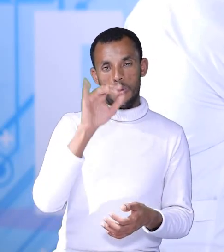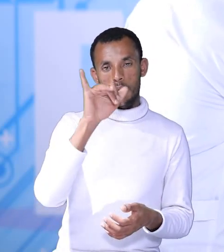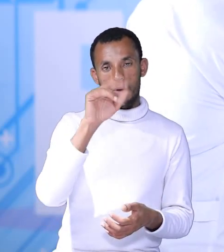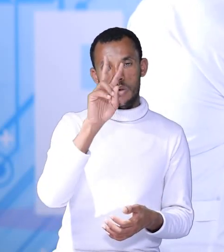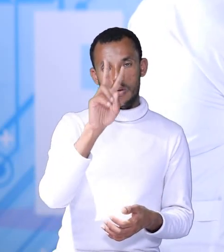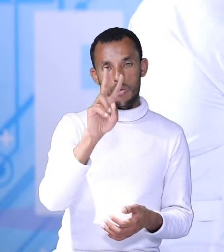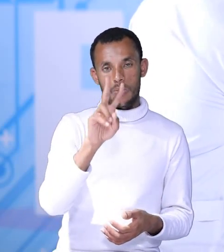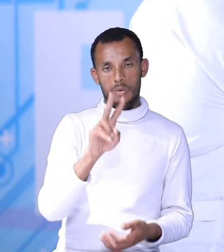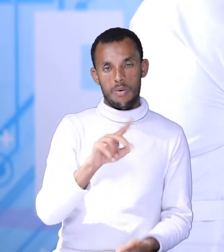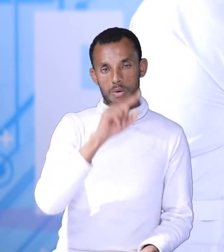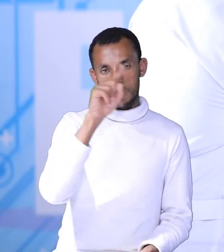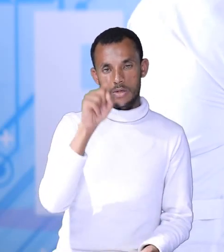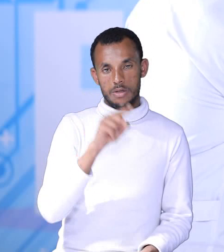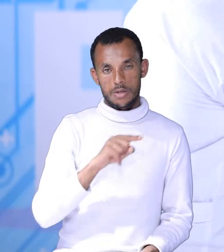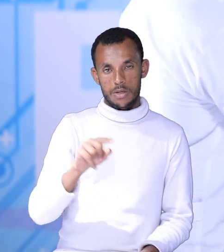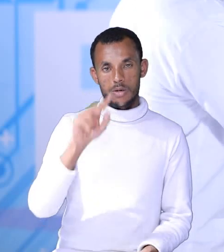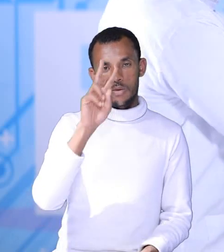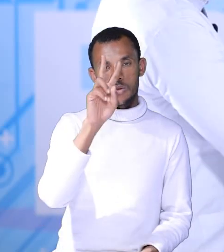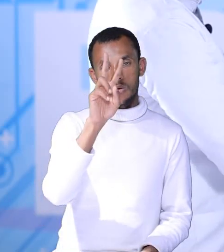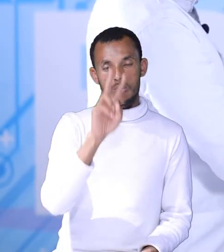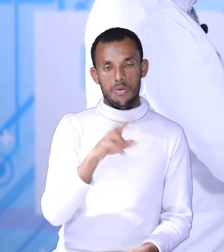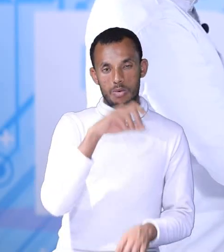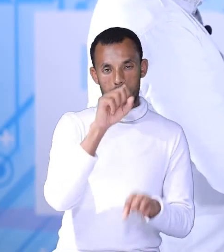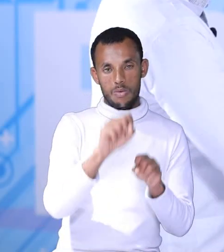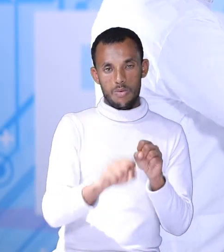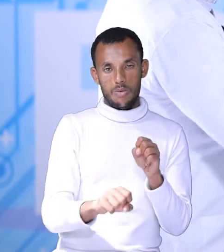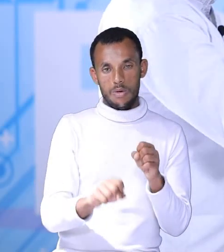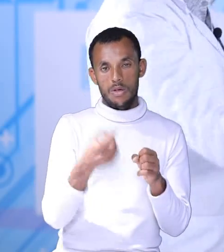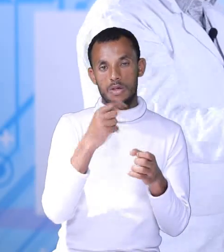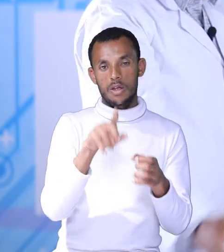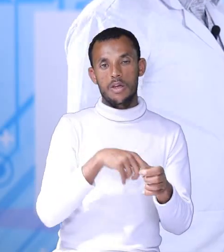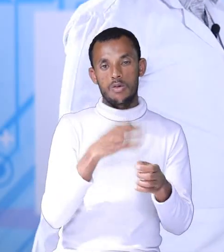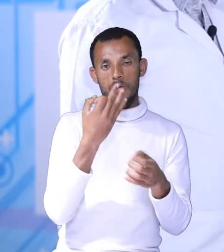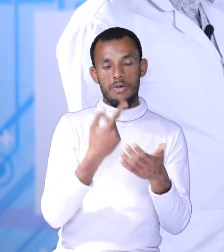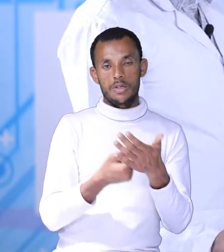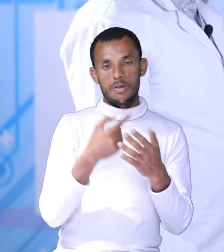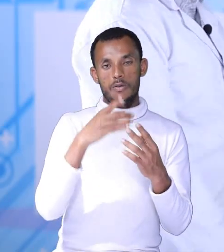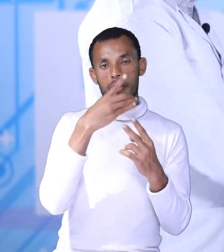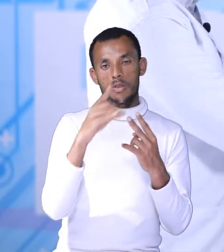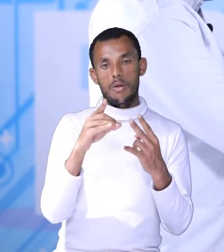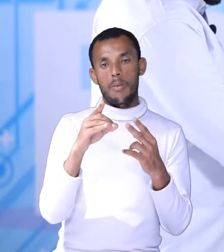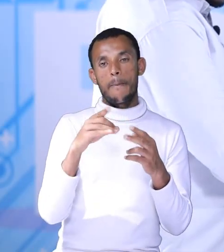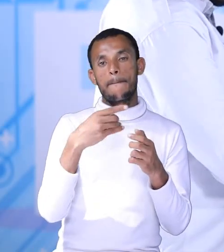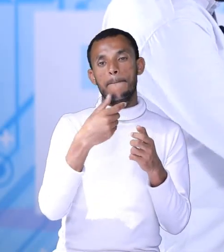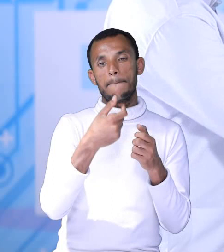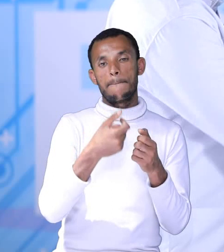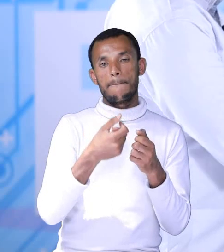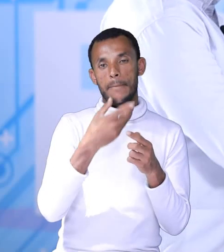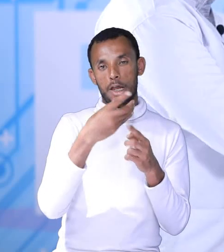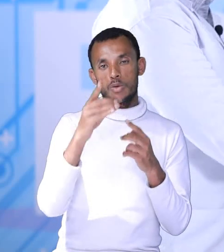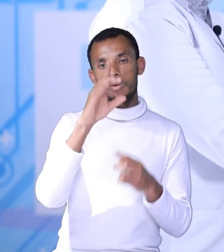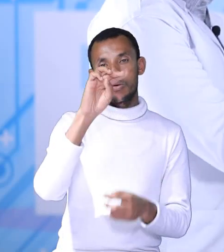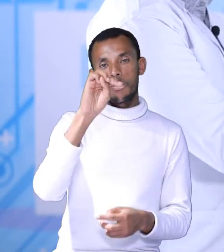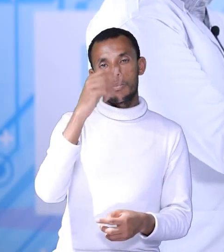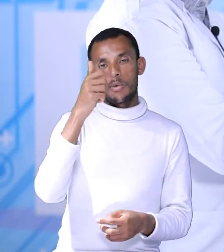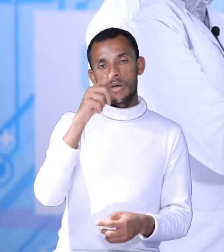y2, z2. So the length of this vector is its magnitude. So this length